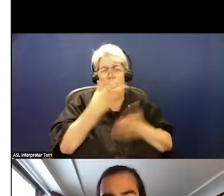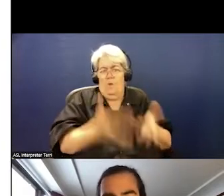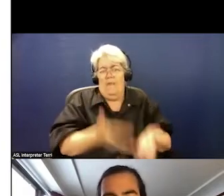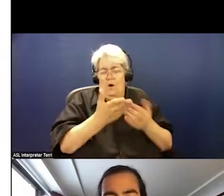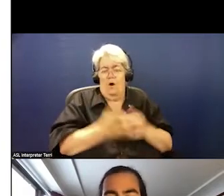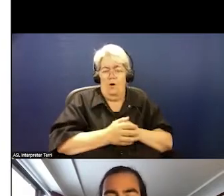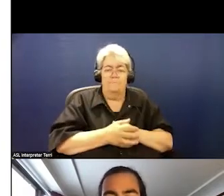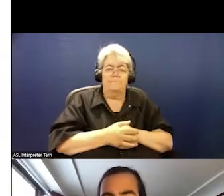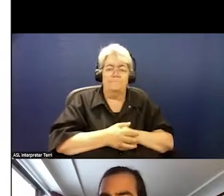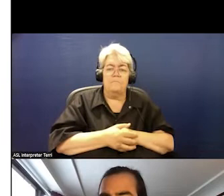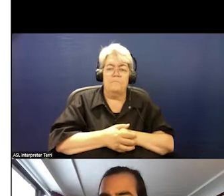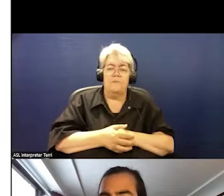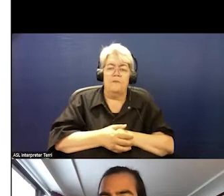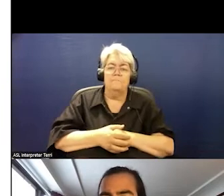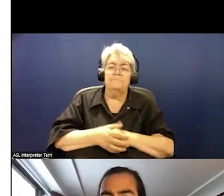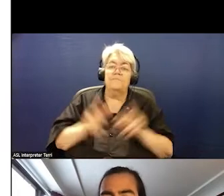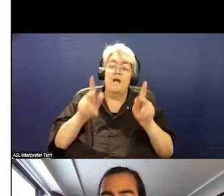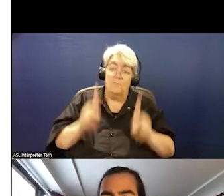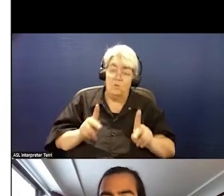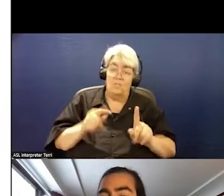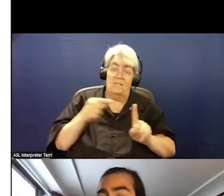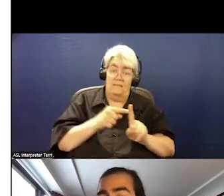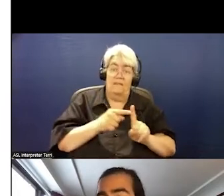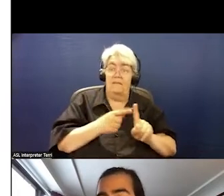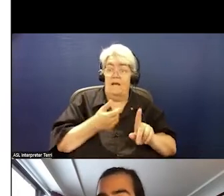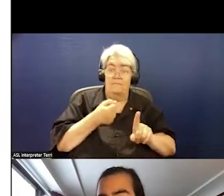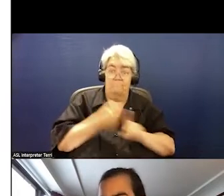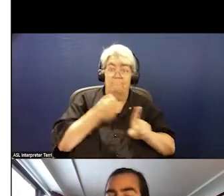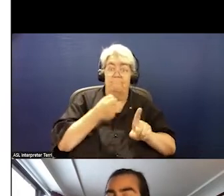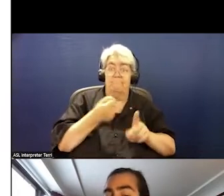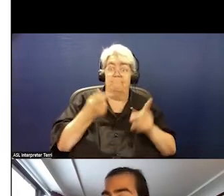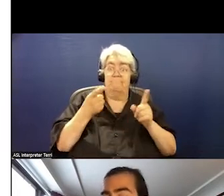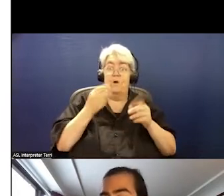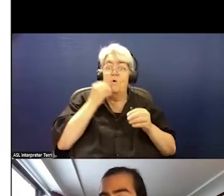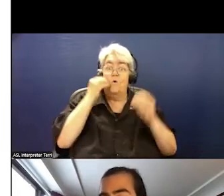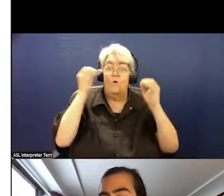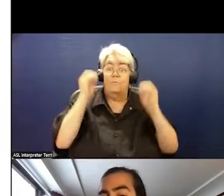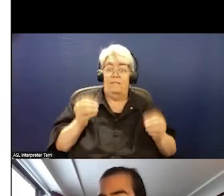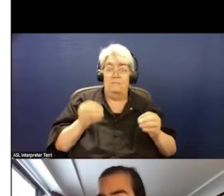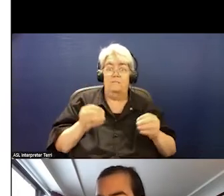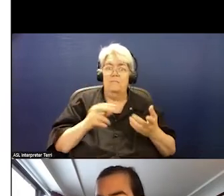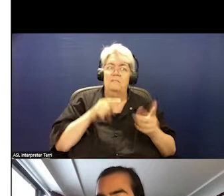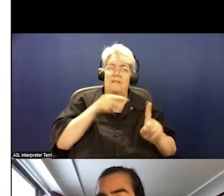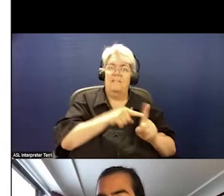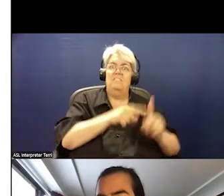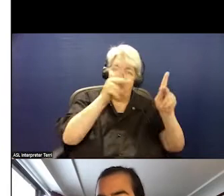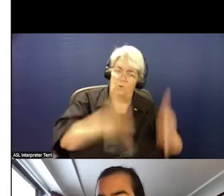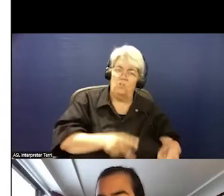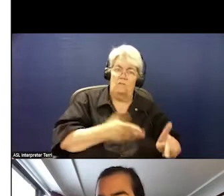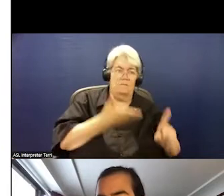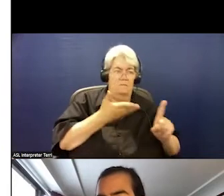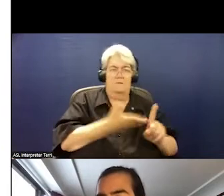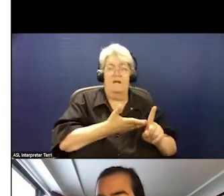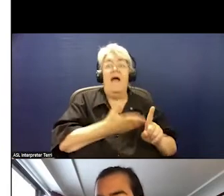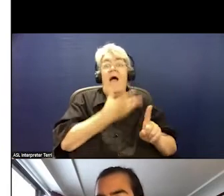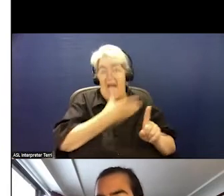these attributes. Person experiencing homelessness identifies a person's personhood, and recognizes that homelessness is